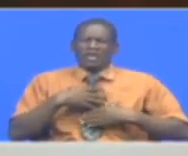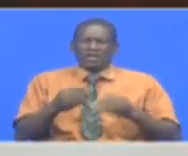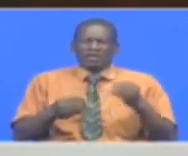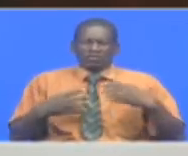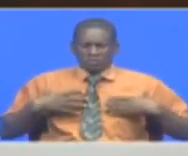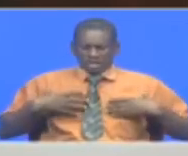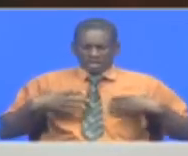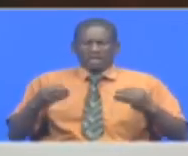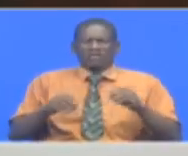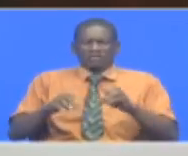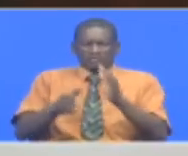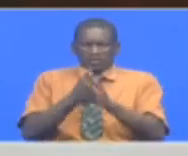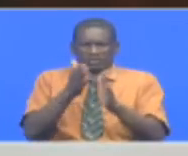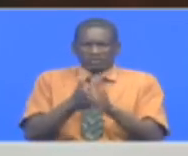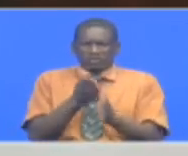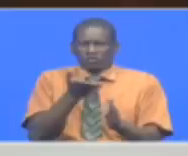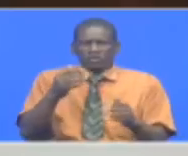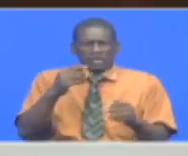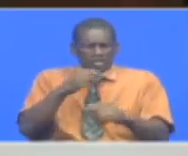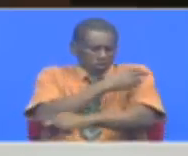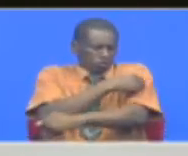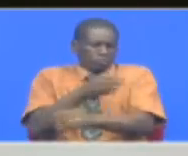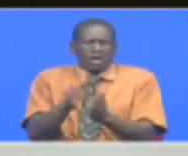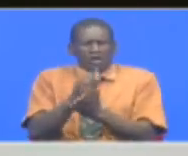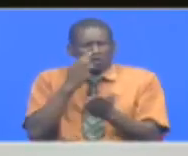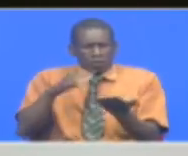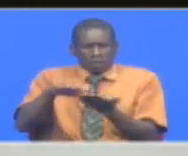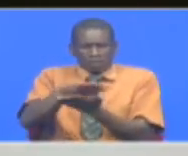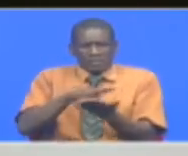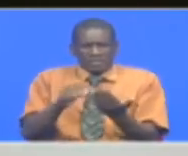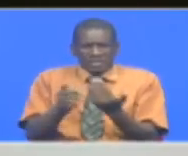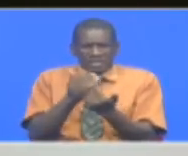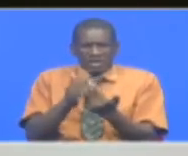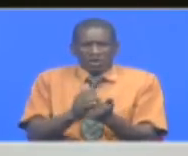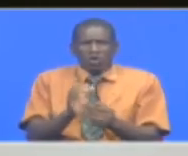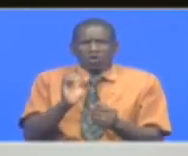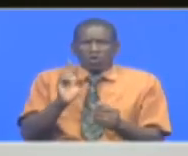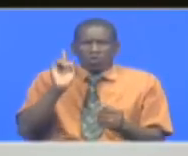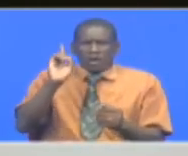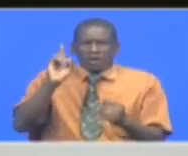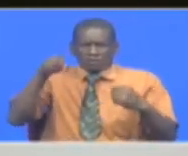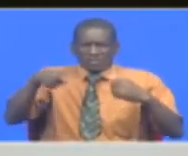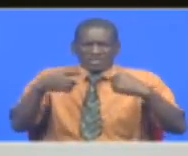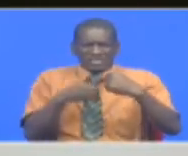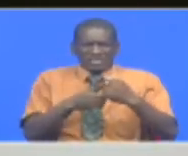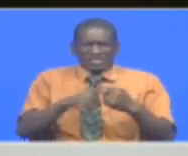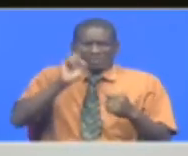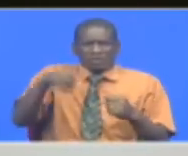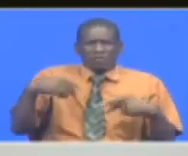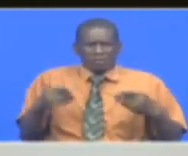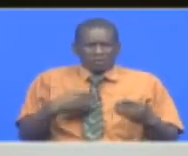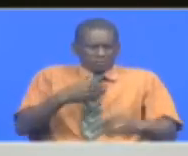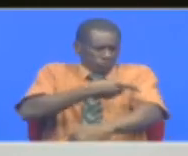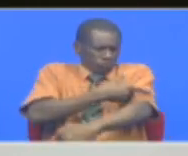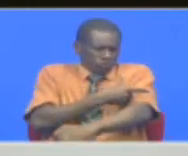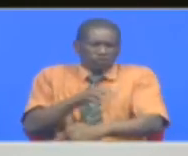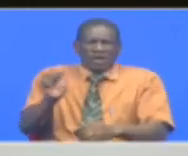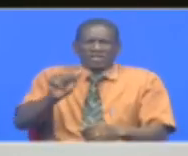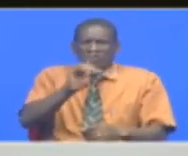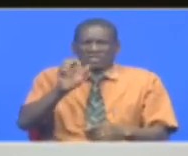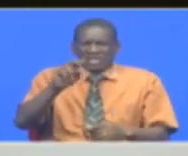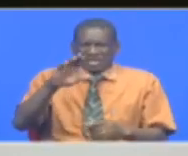on home-based care. So far, 1.6 million people have received the first dose of the AstraZeneca vaccine, with at